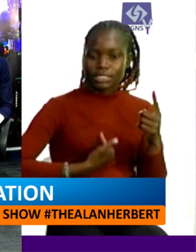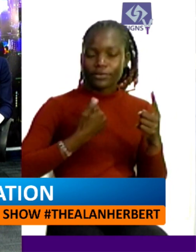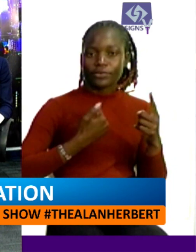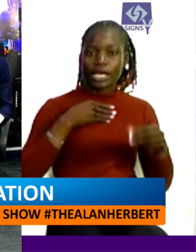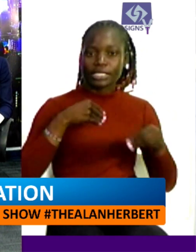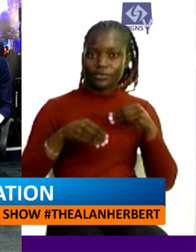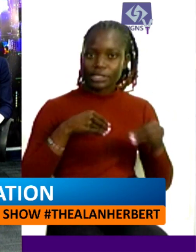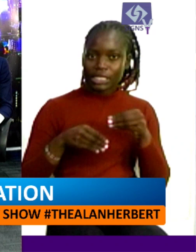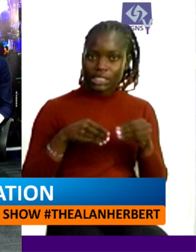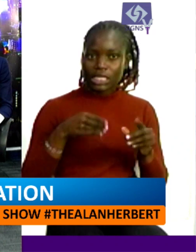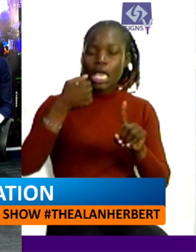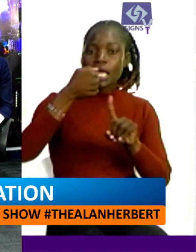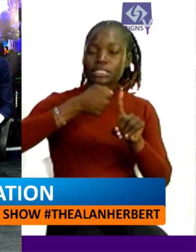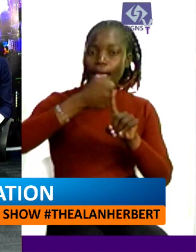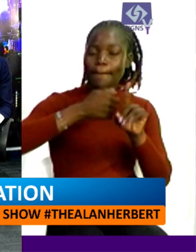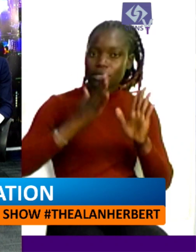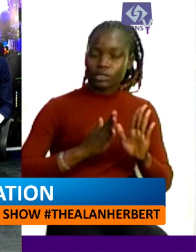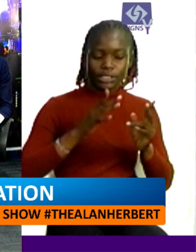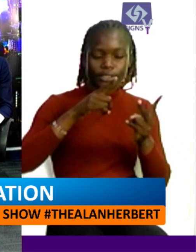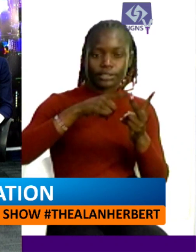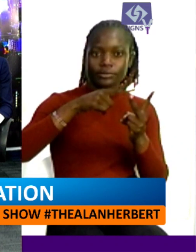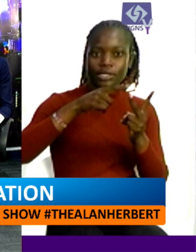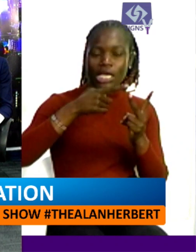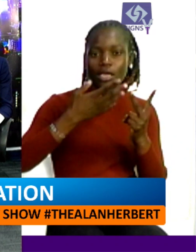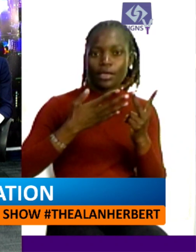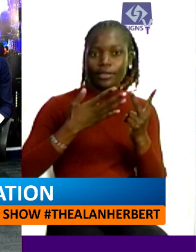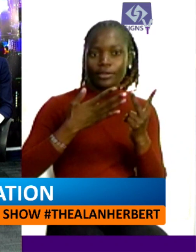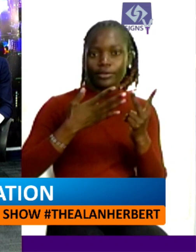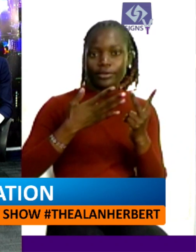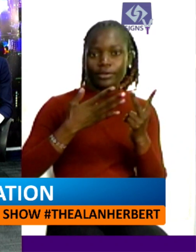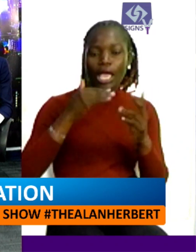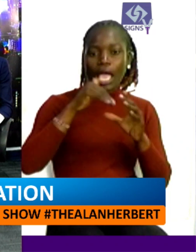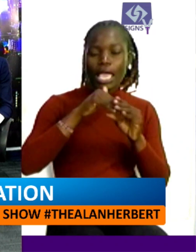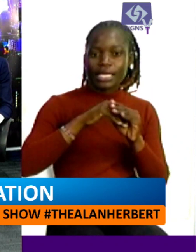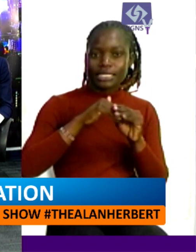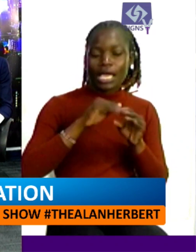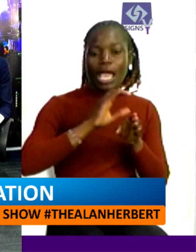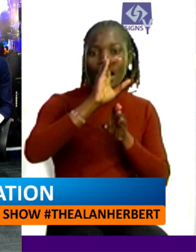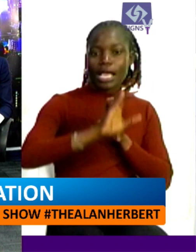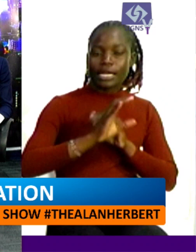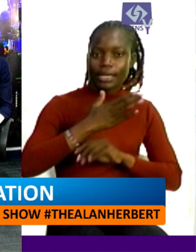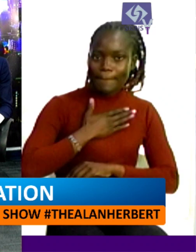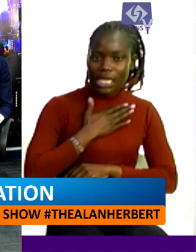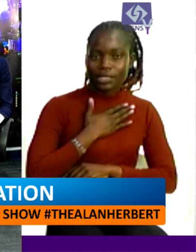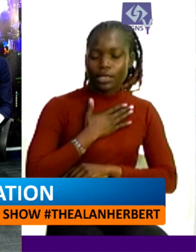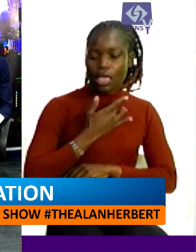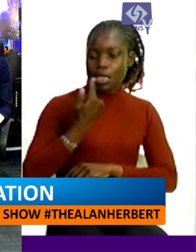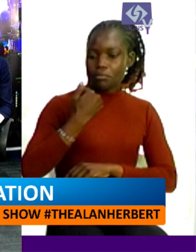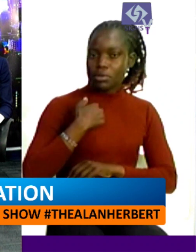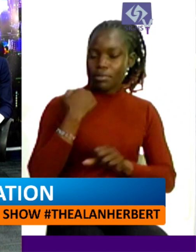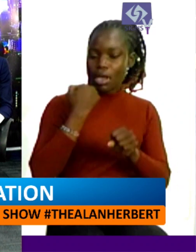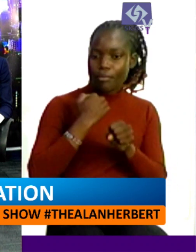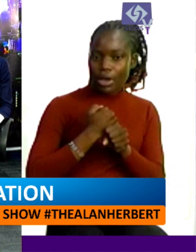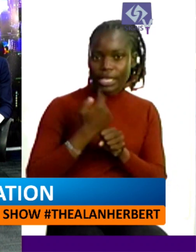self-disability champion, and also second, also in my own also career, working for